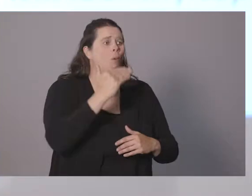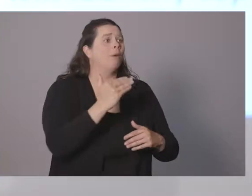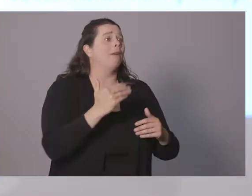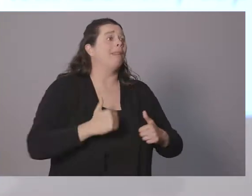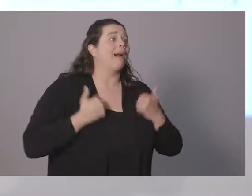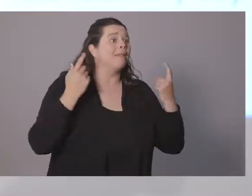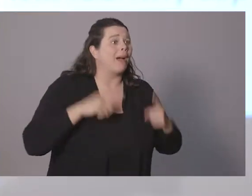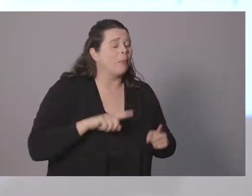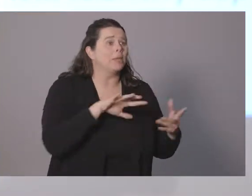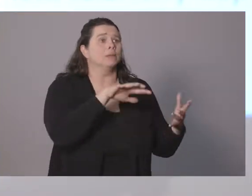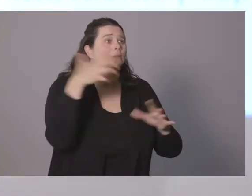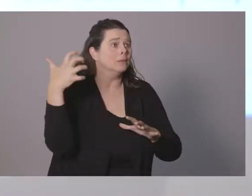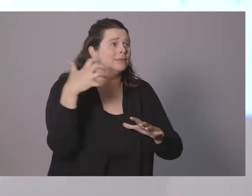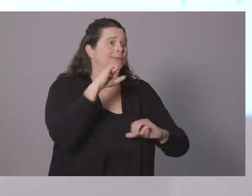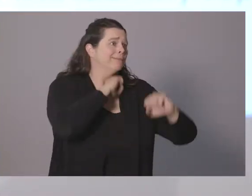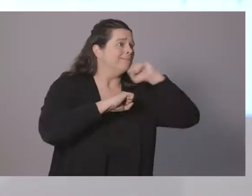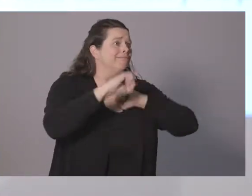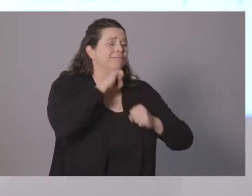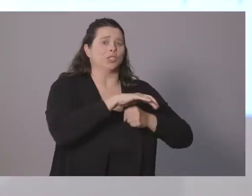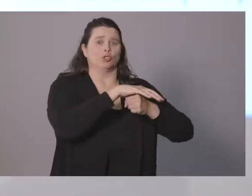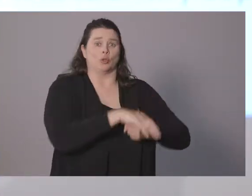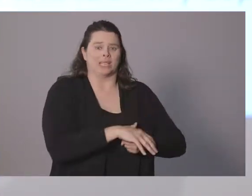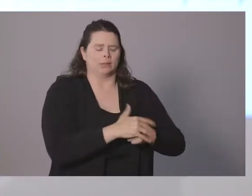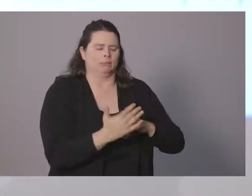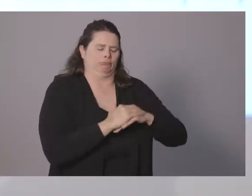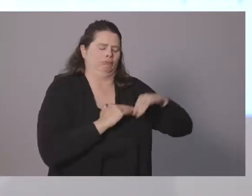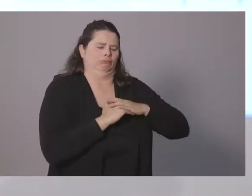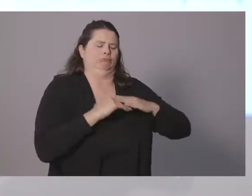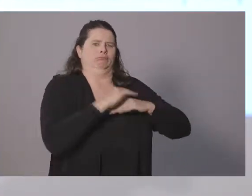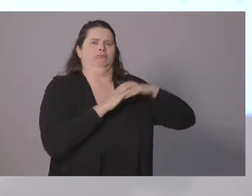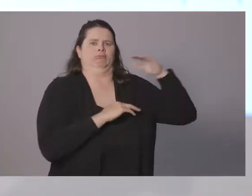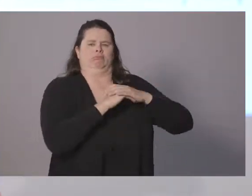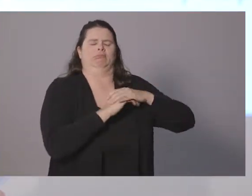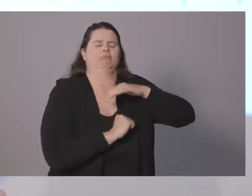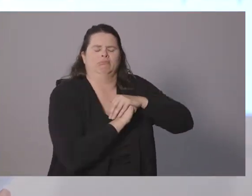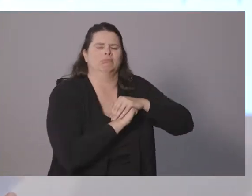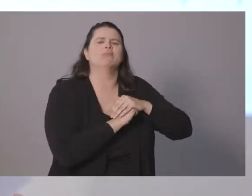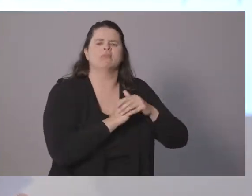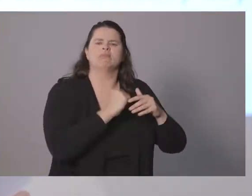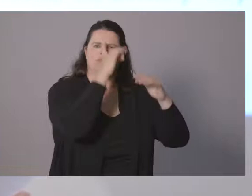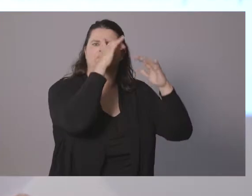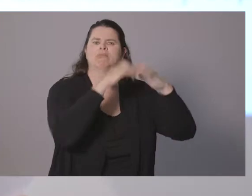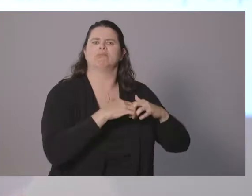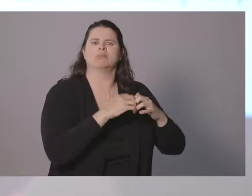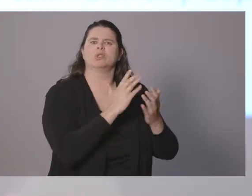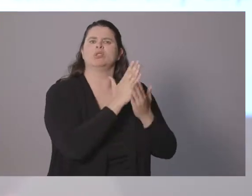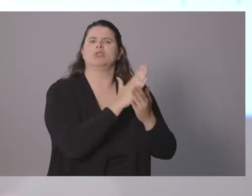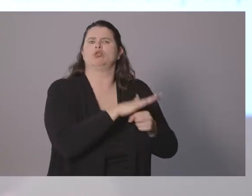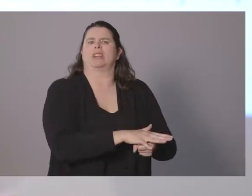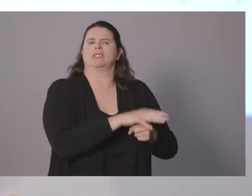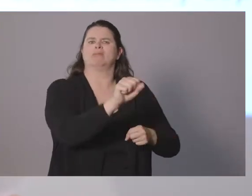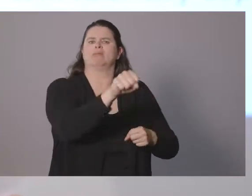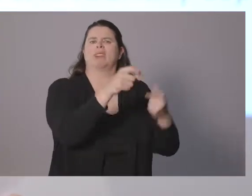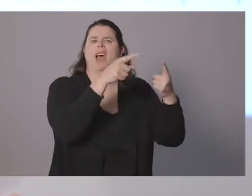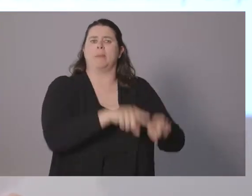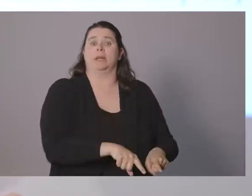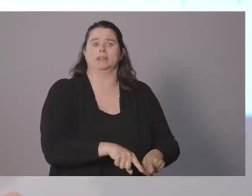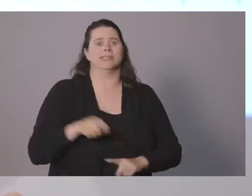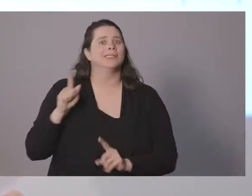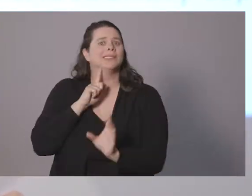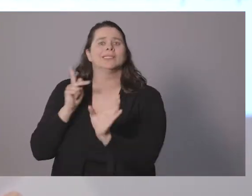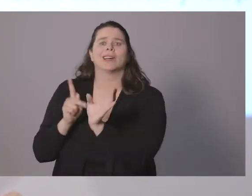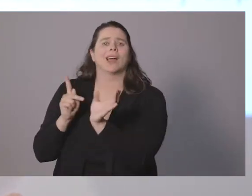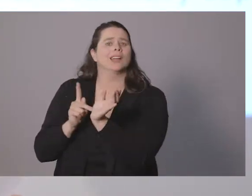psychic trauma. In psychiatry, each generation seems to have needed to